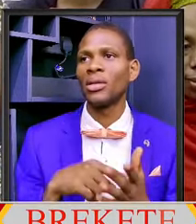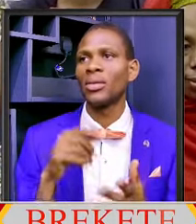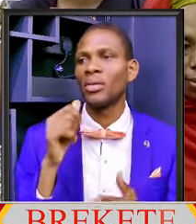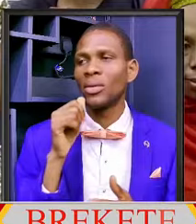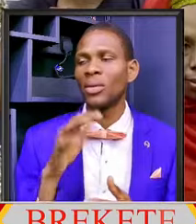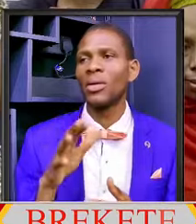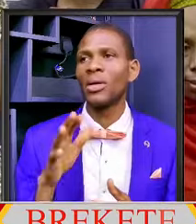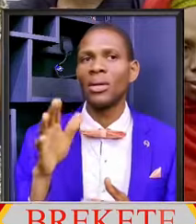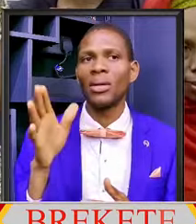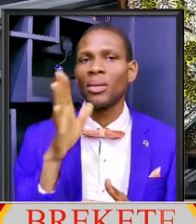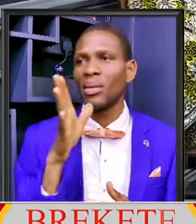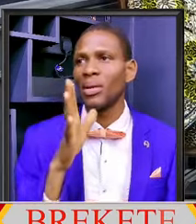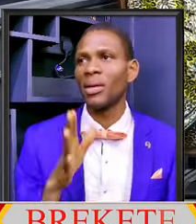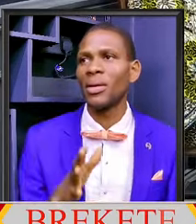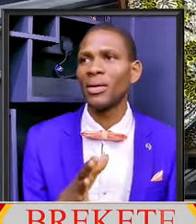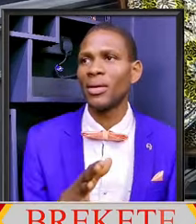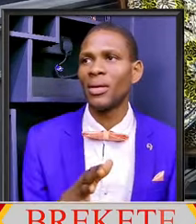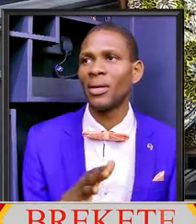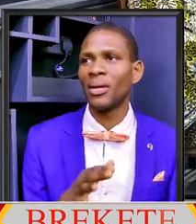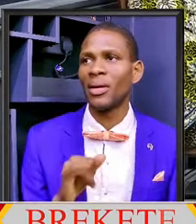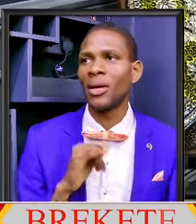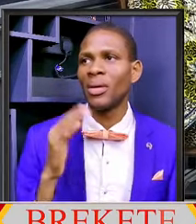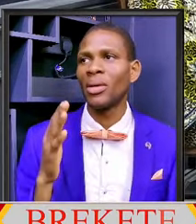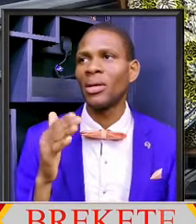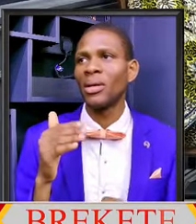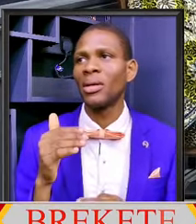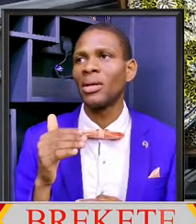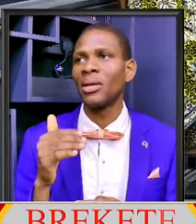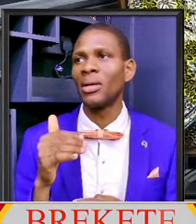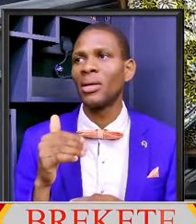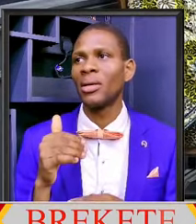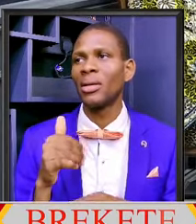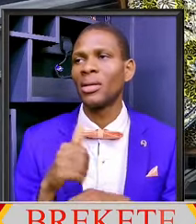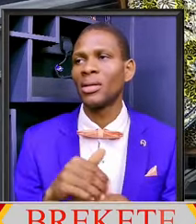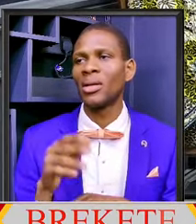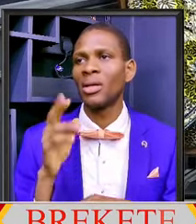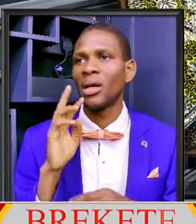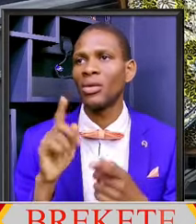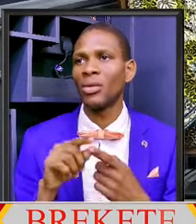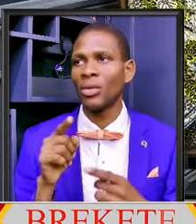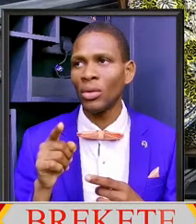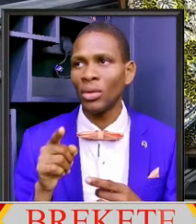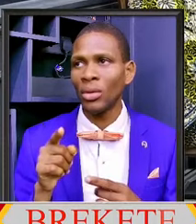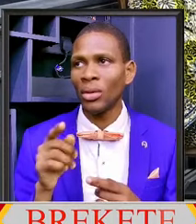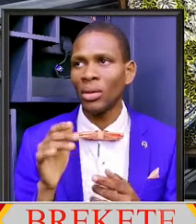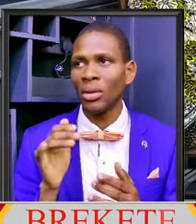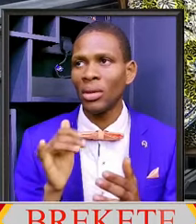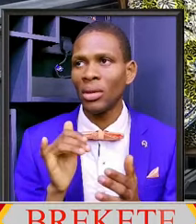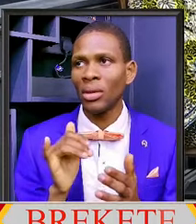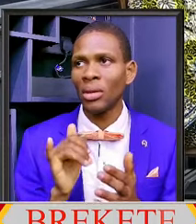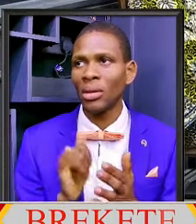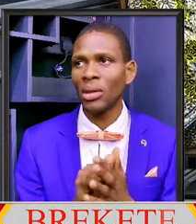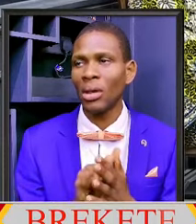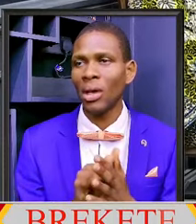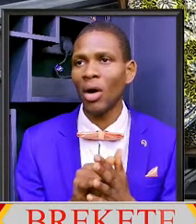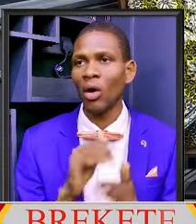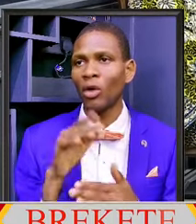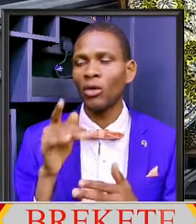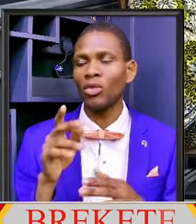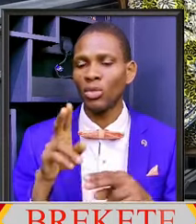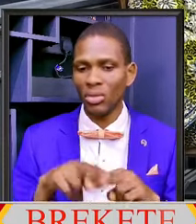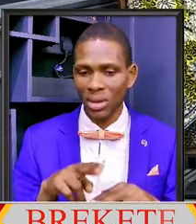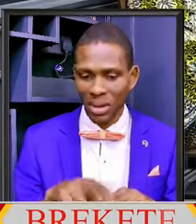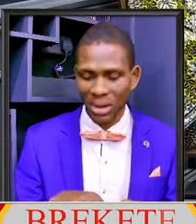mommy, and this my mommy here, I go send her to Una. Make Una sit her down, advise